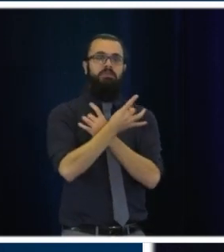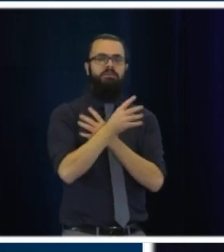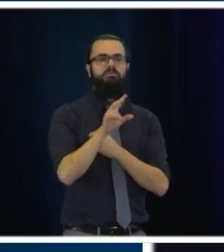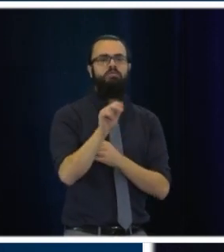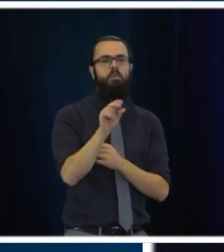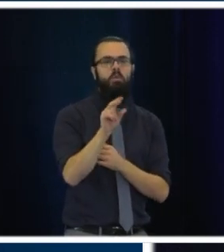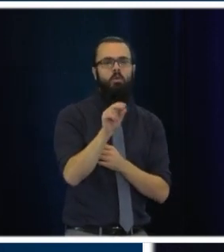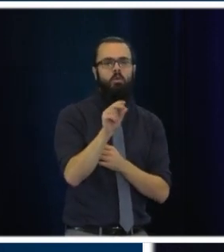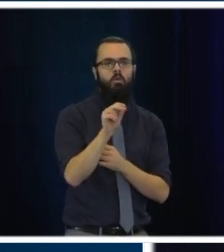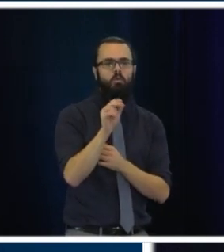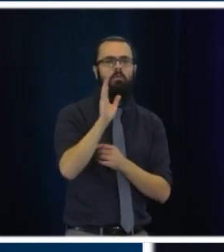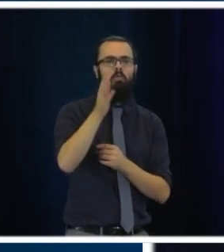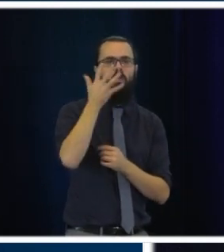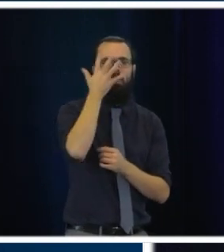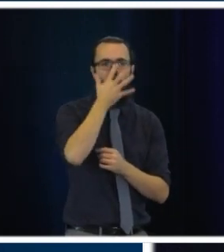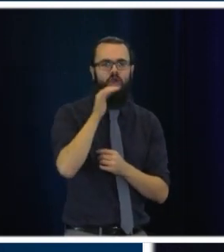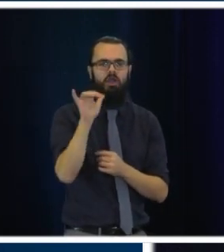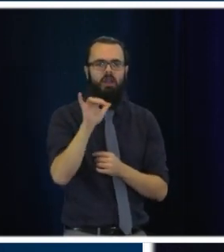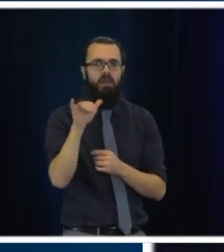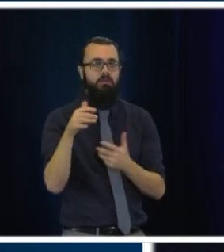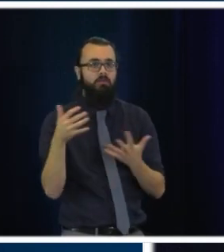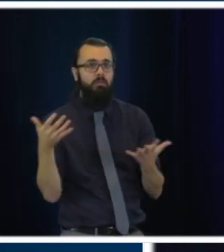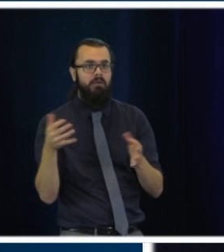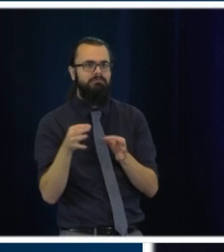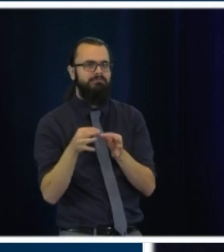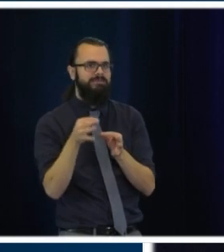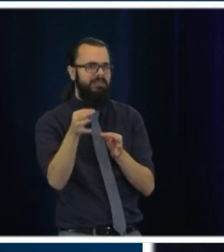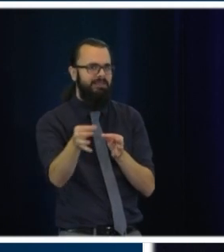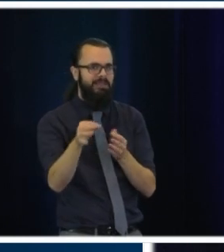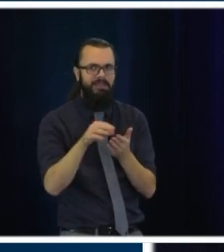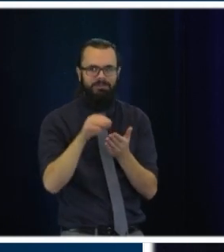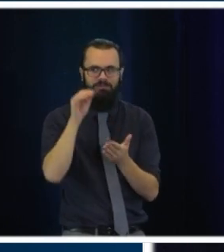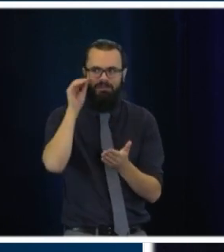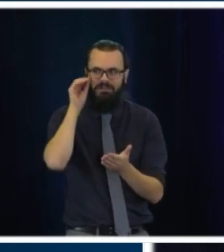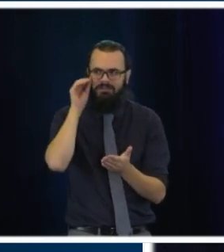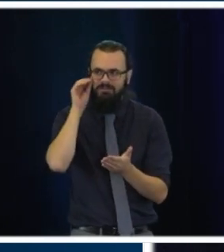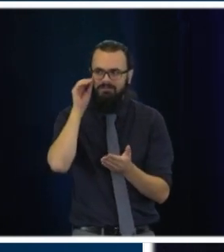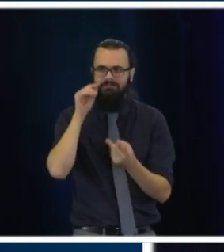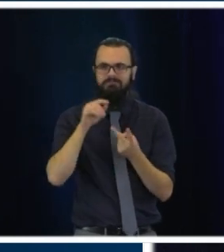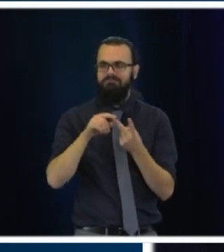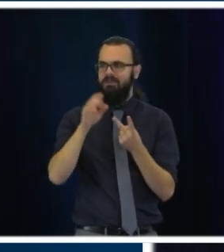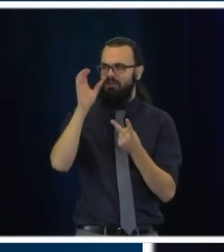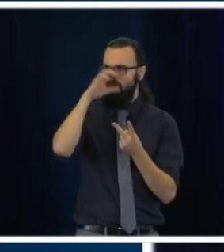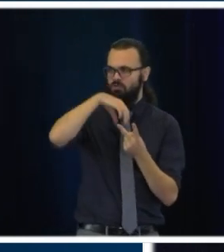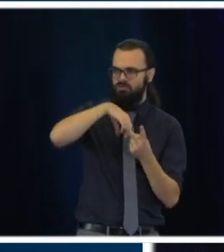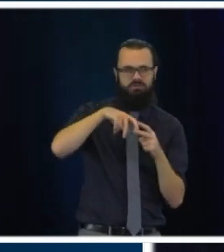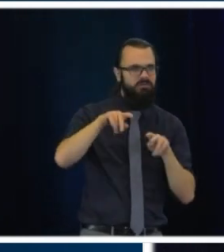It presents like delayed learning, unusual behavior.